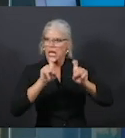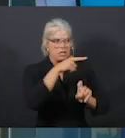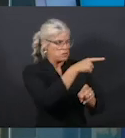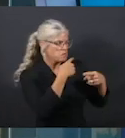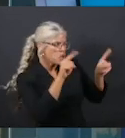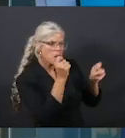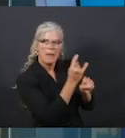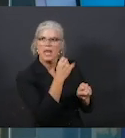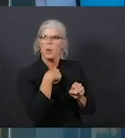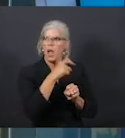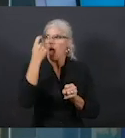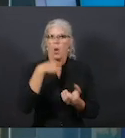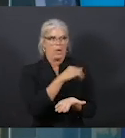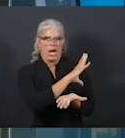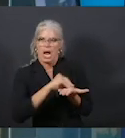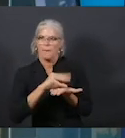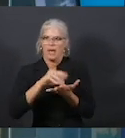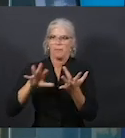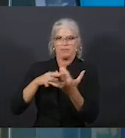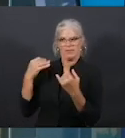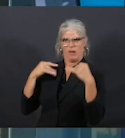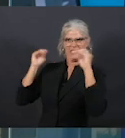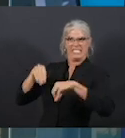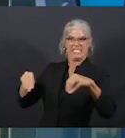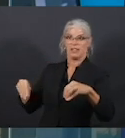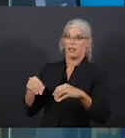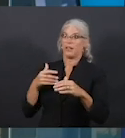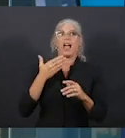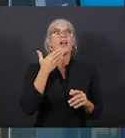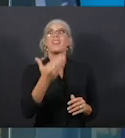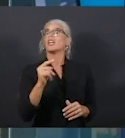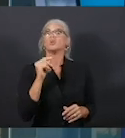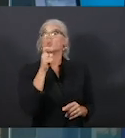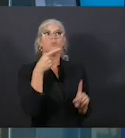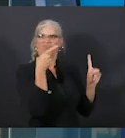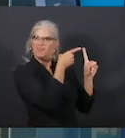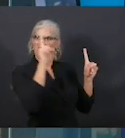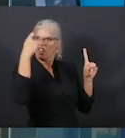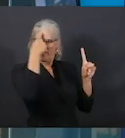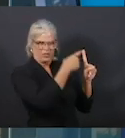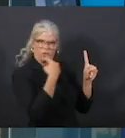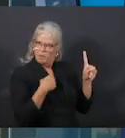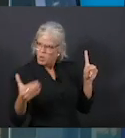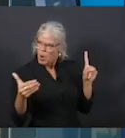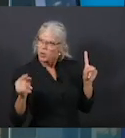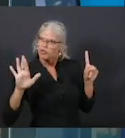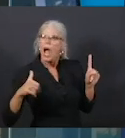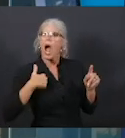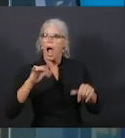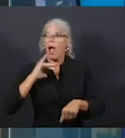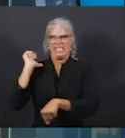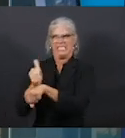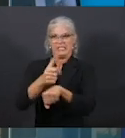to duplicate that, what they're doing in Clay County for the first time underneath the governor's leadership, to actually put this around not only schools and hospitals, but